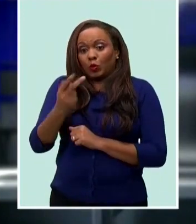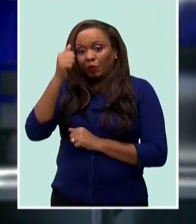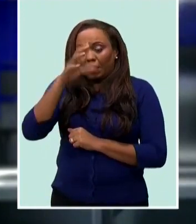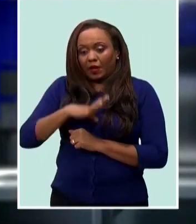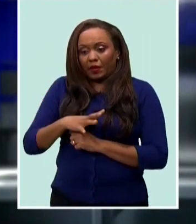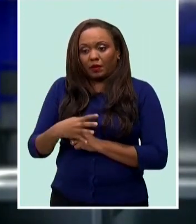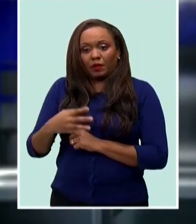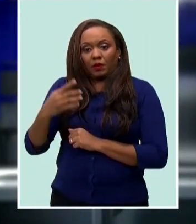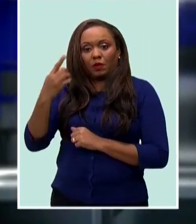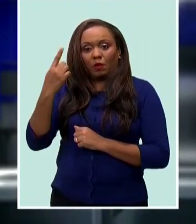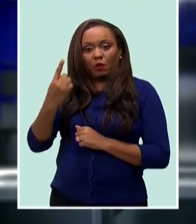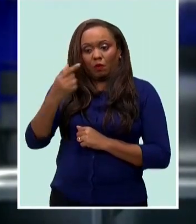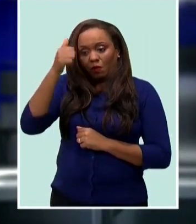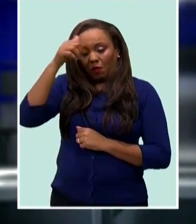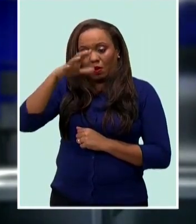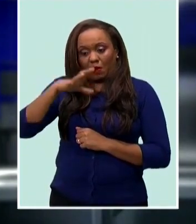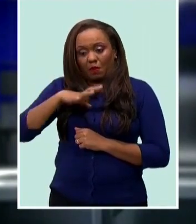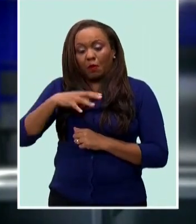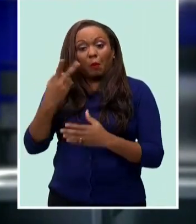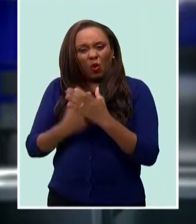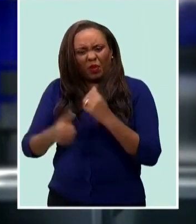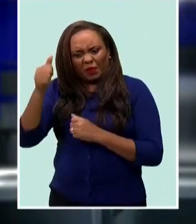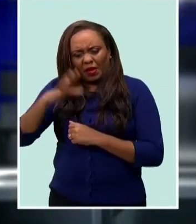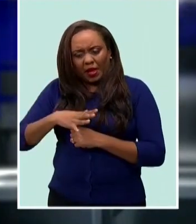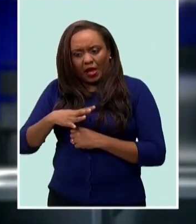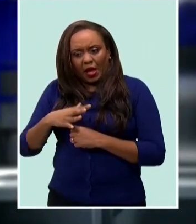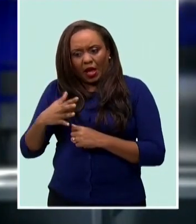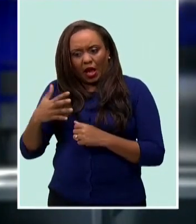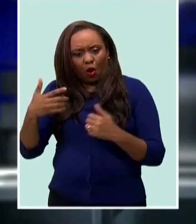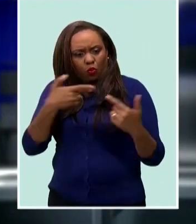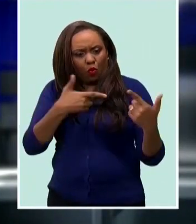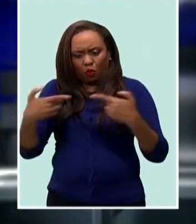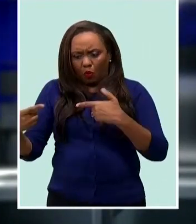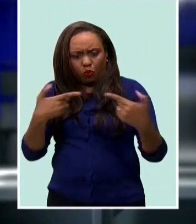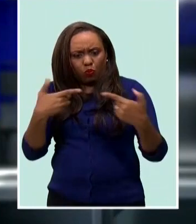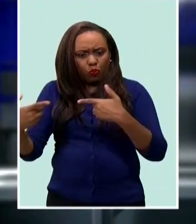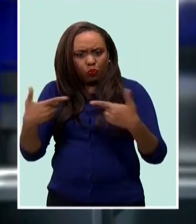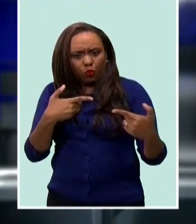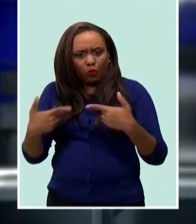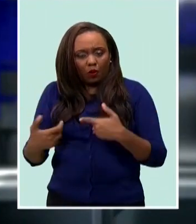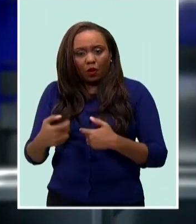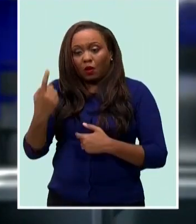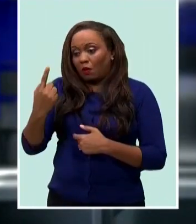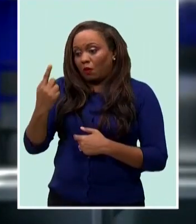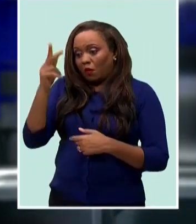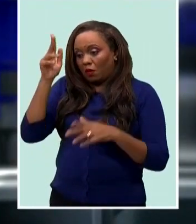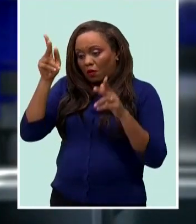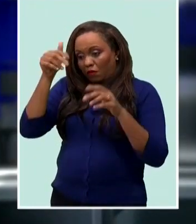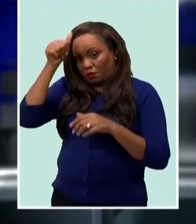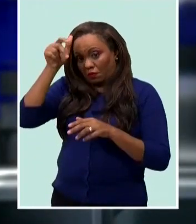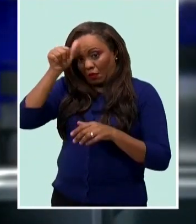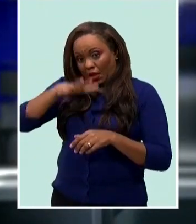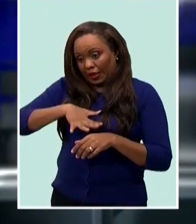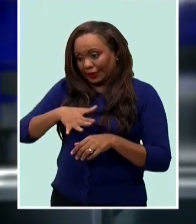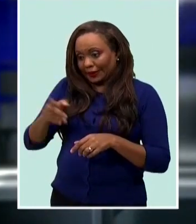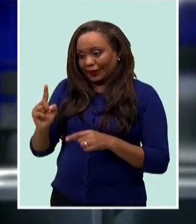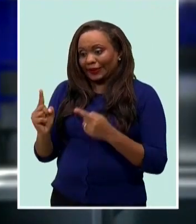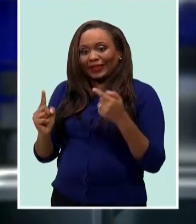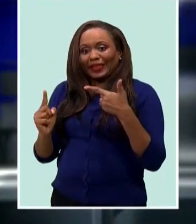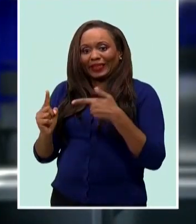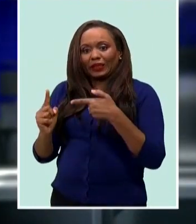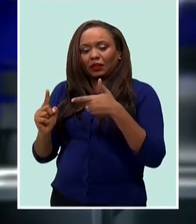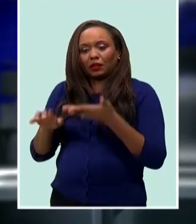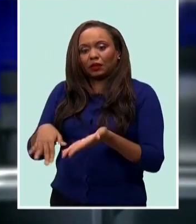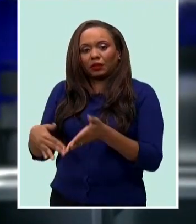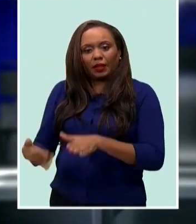those men both of those men would have exchanged gunfire with the police. One of those men is now dead. They have not given this